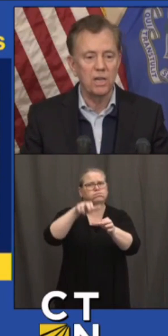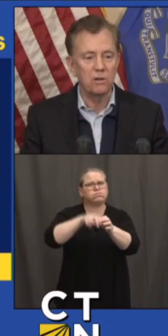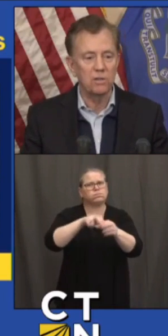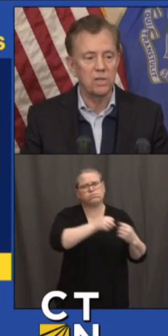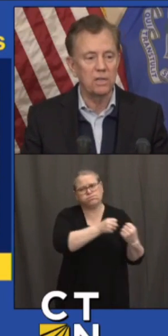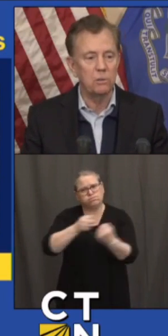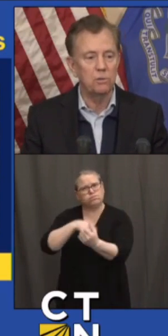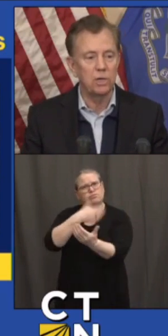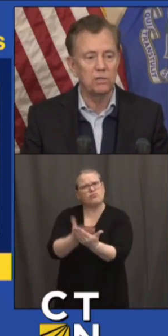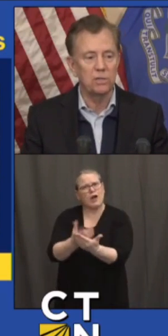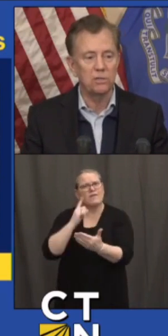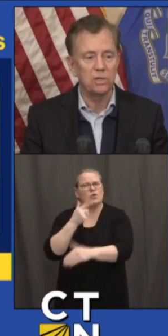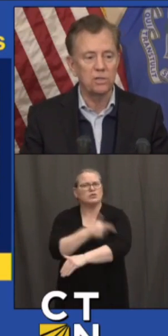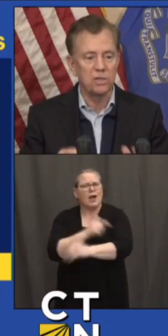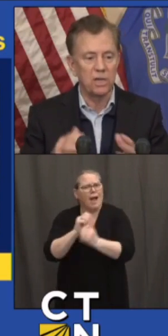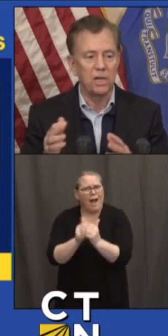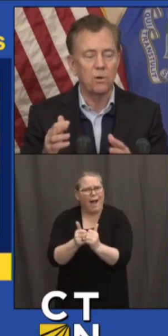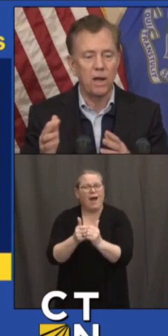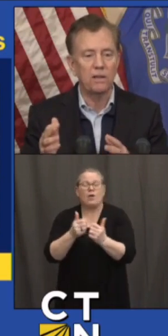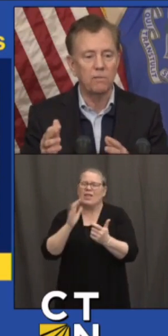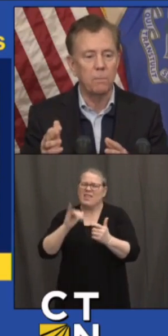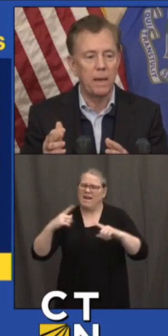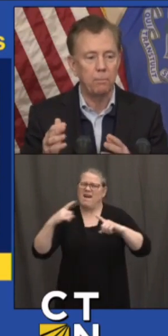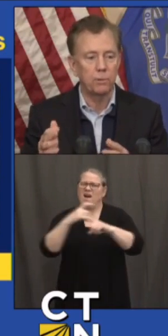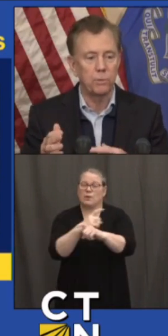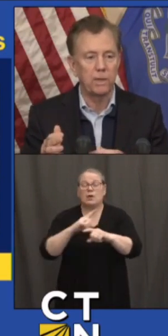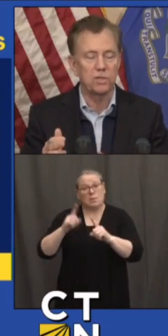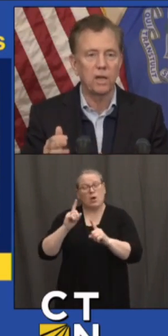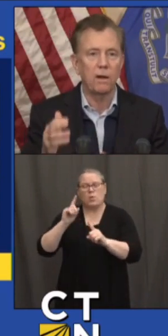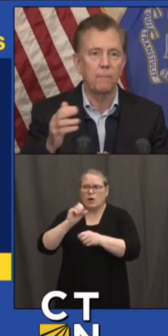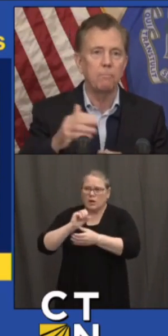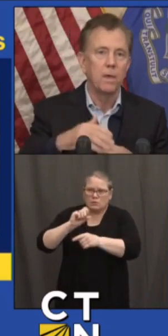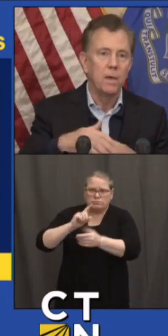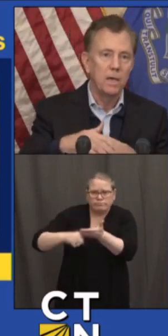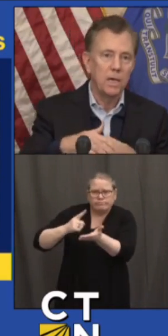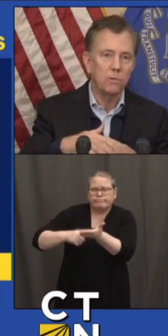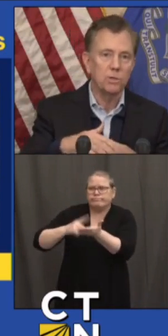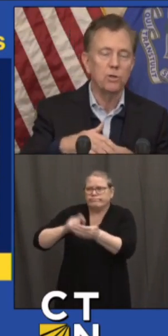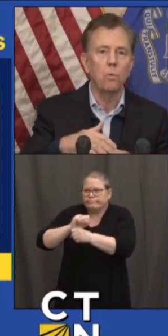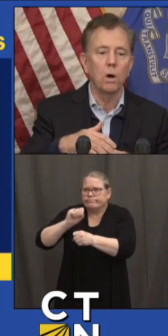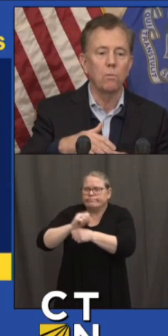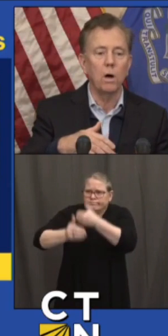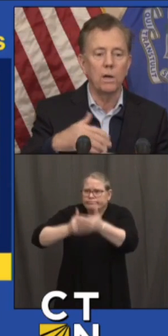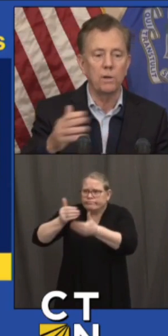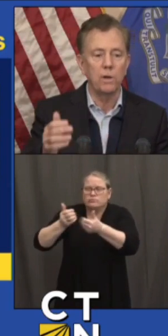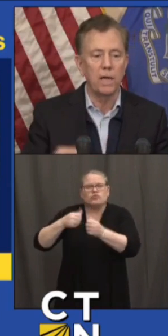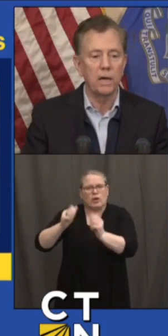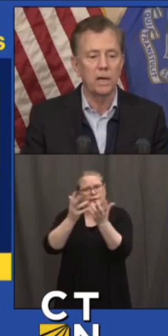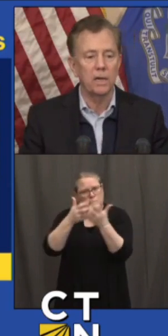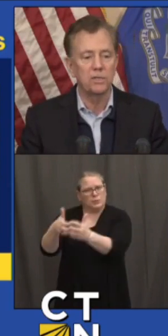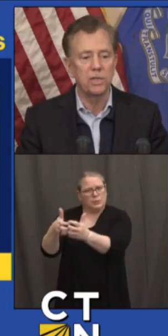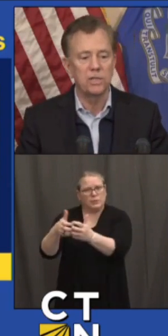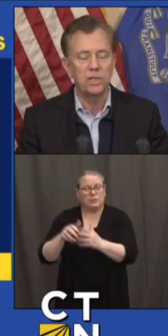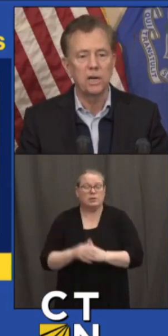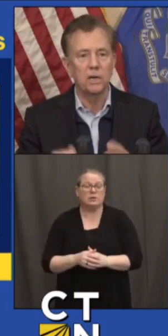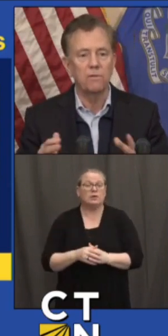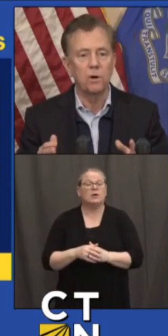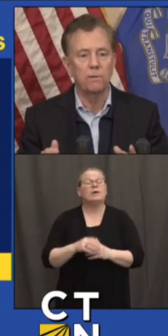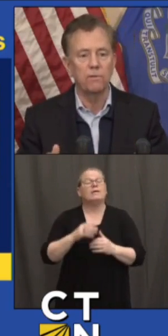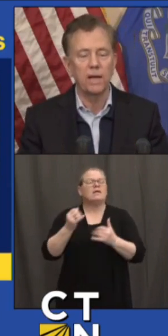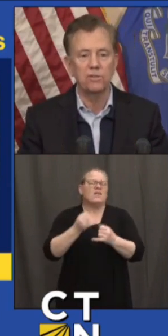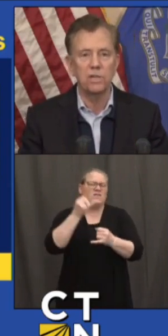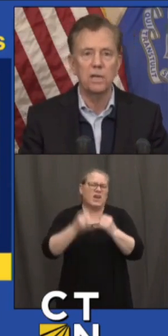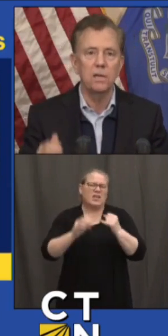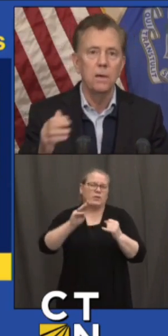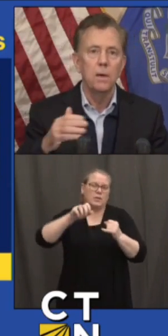you see here does not do justice to this interactive map, which we have set up either at 211 or you get it at a ct.gov